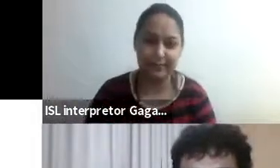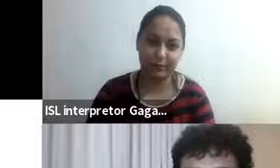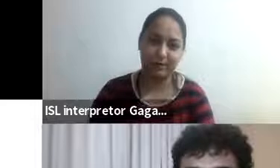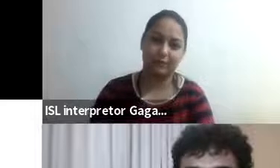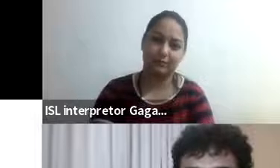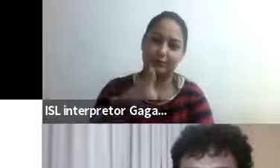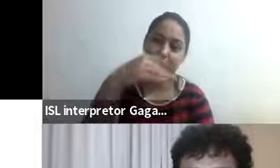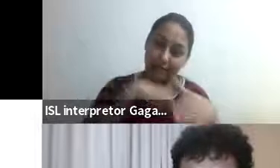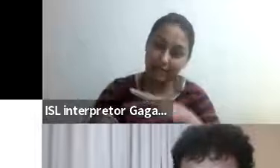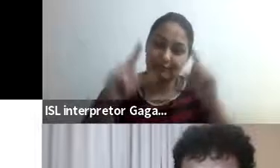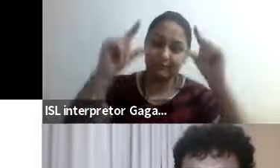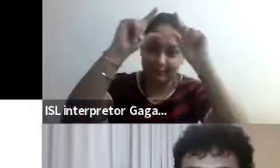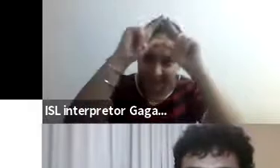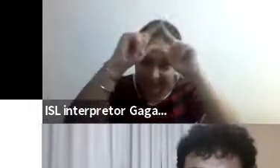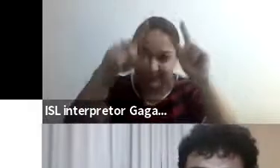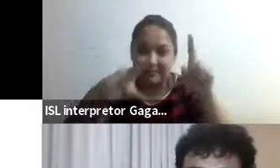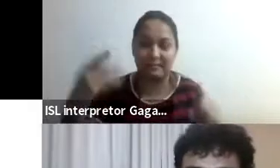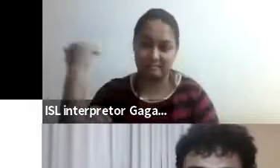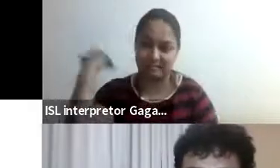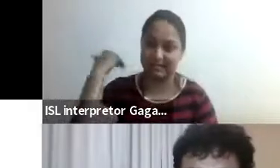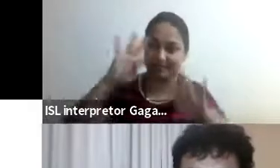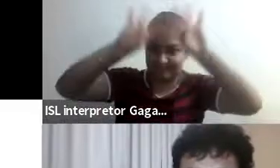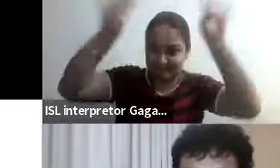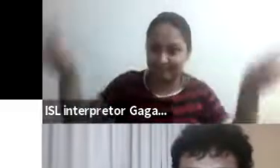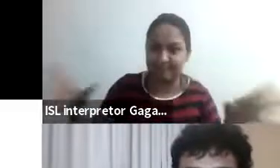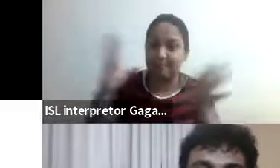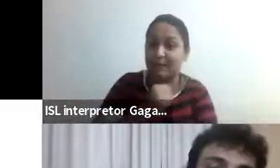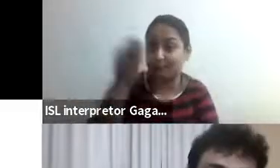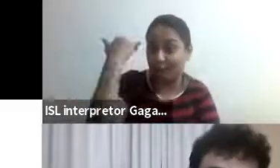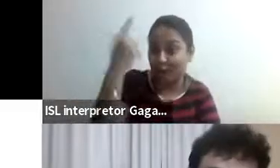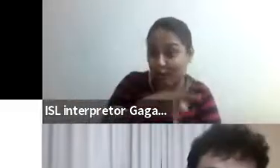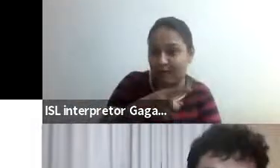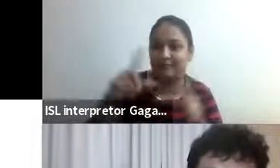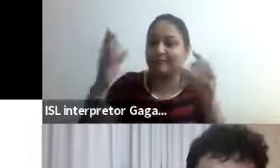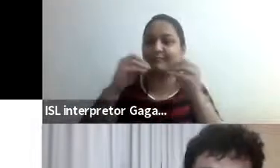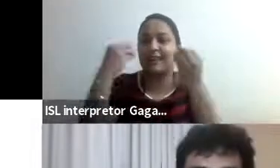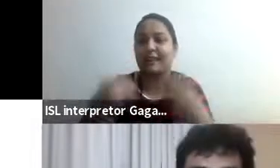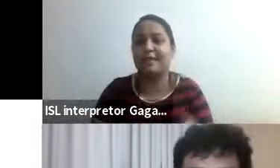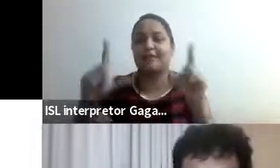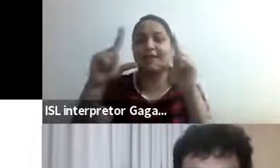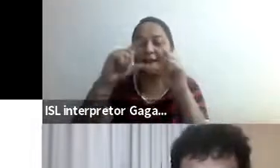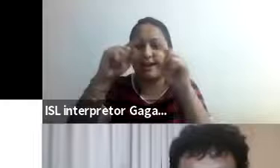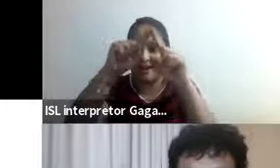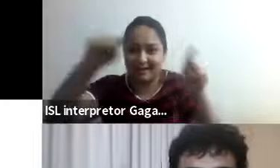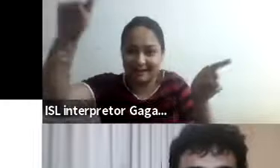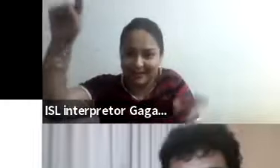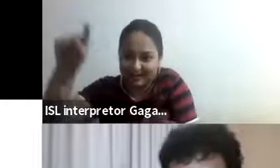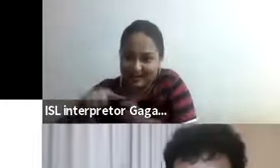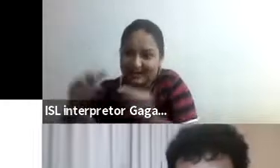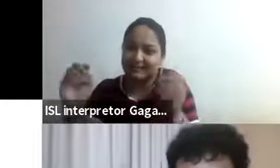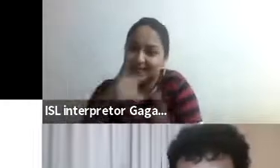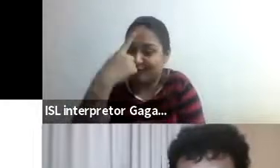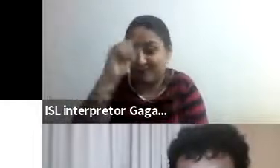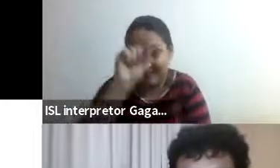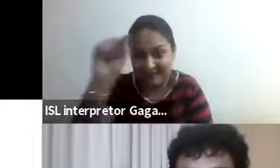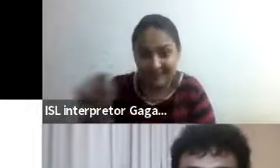the triangular tail rather than the feathered one that we saw earlier. And you can see that she applies these dots to all of the